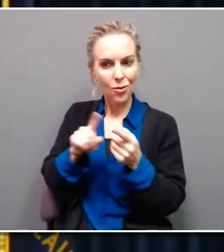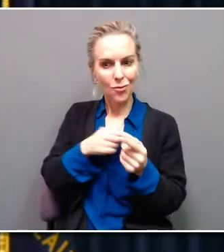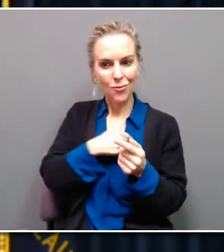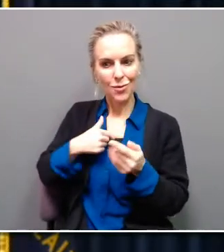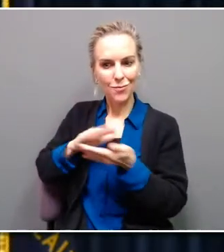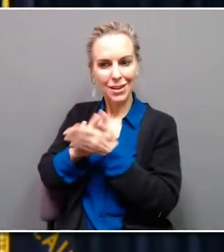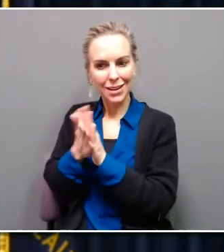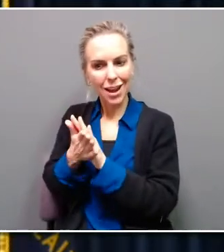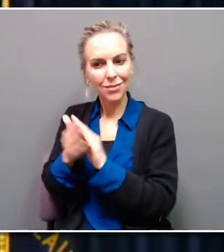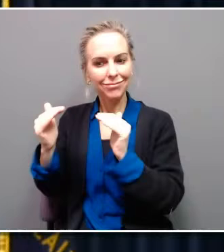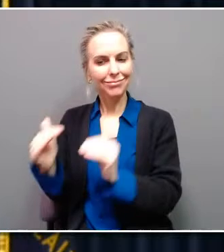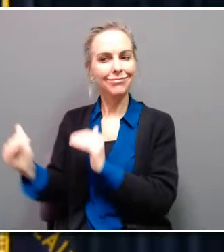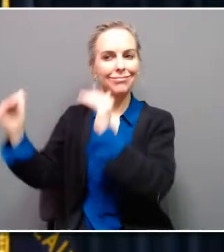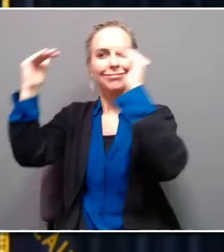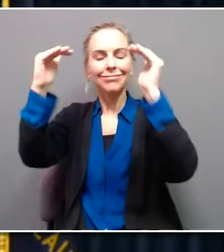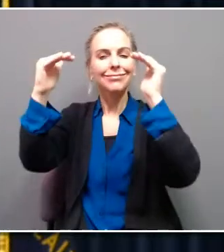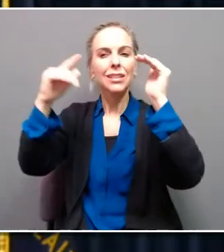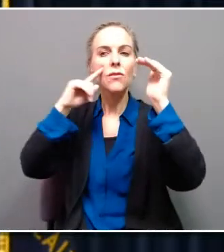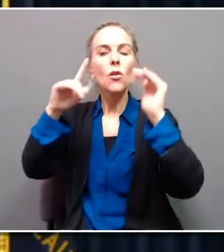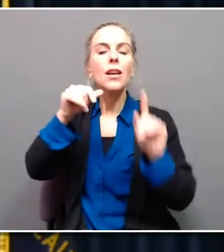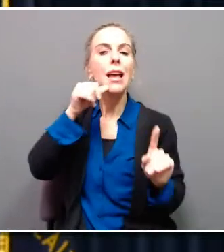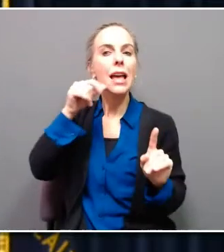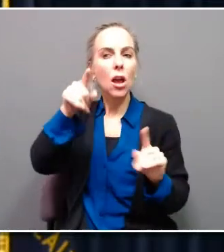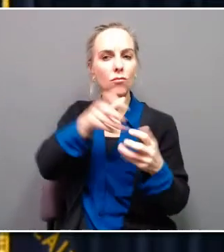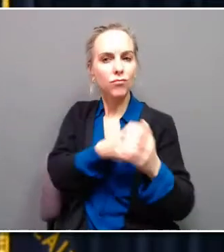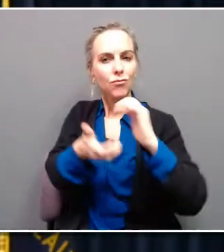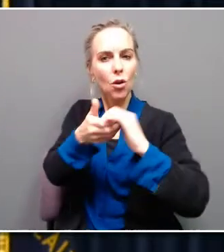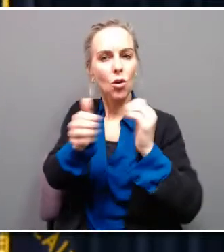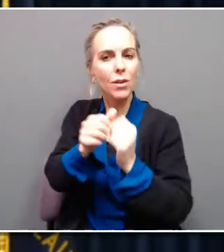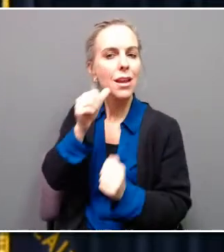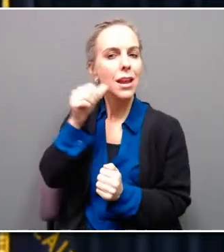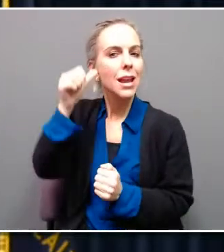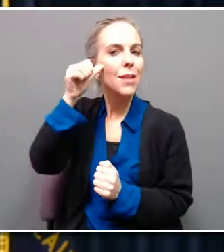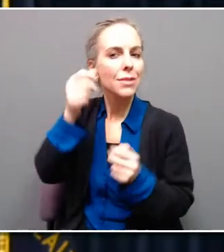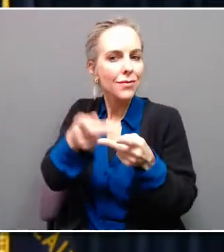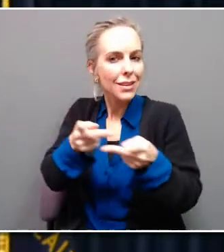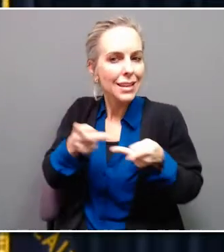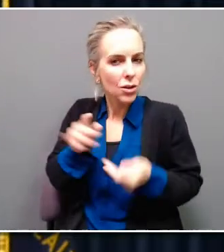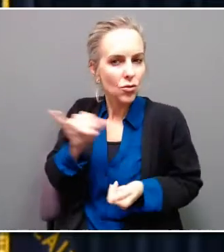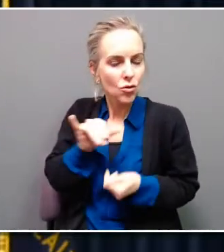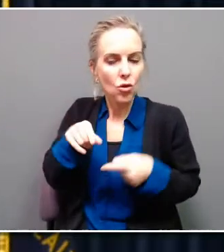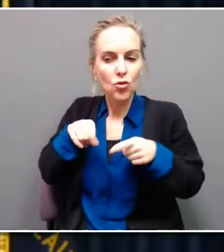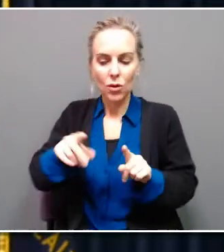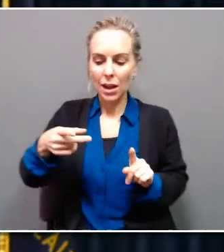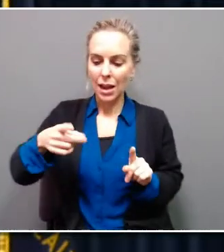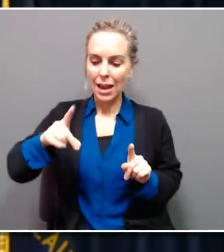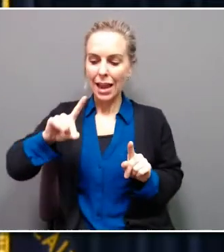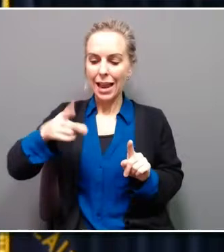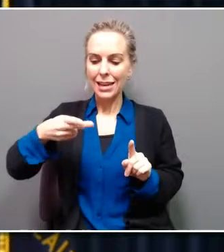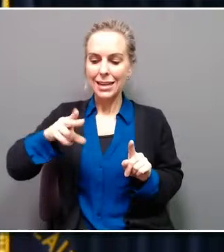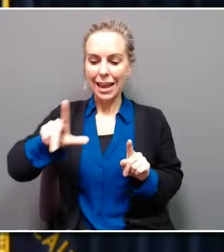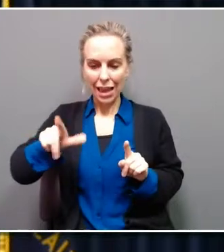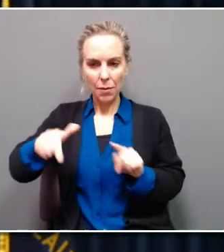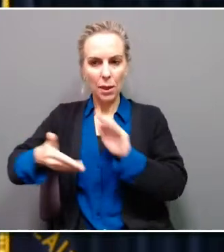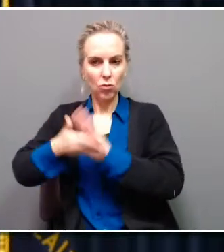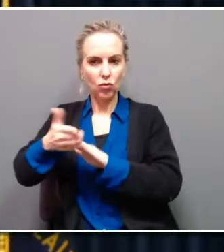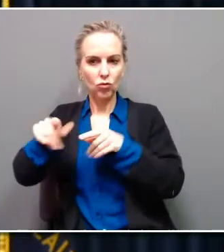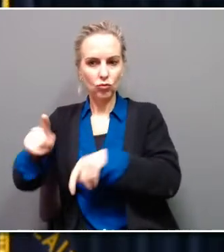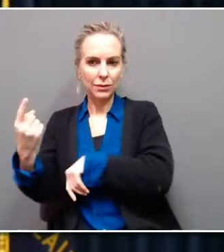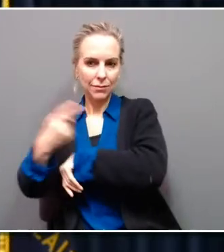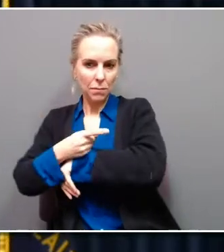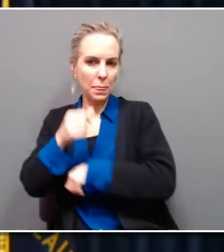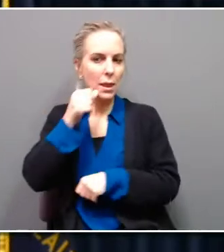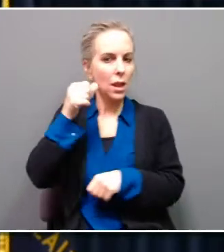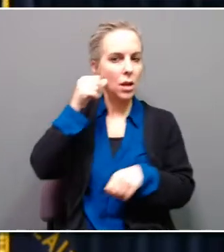that's up there, which they allowed to use the DHL facility during the day while they operated at night, while Amazon constructed